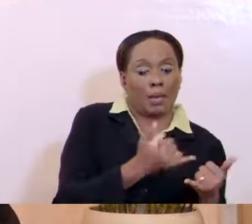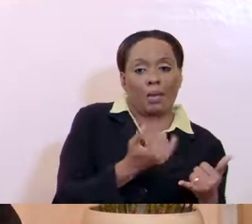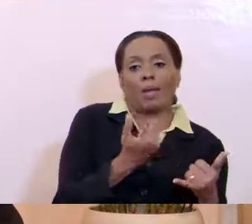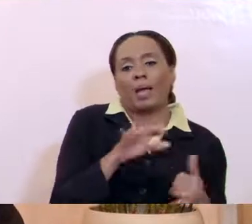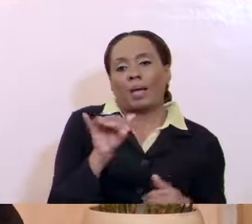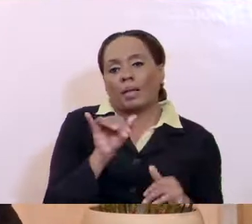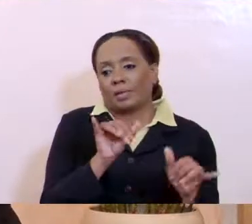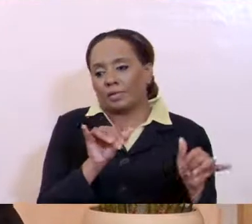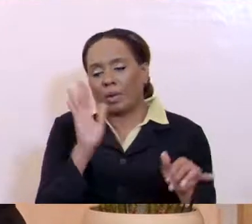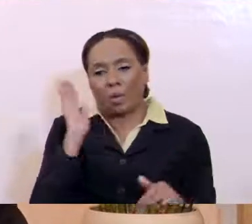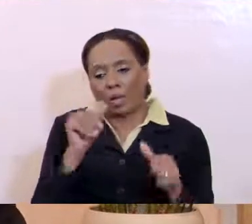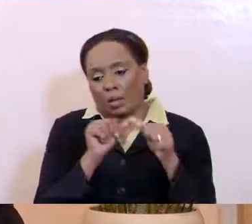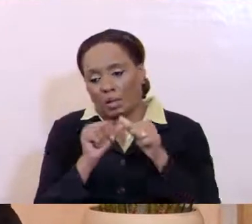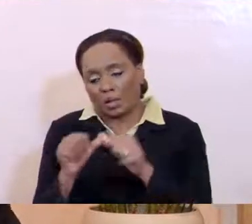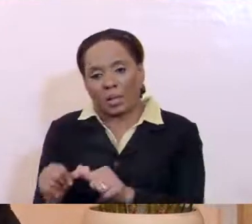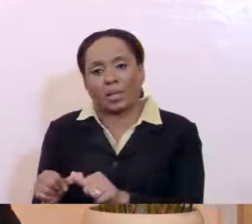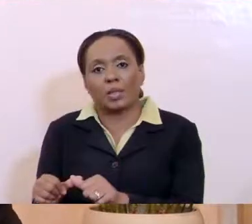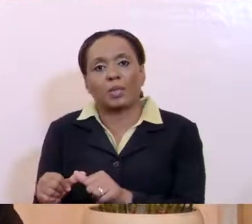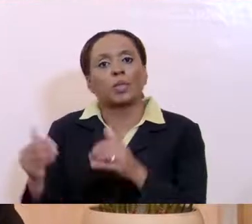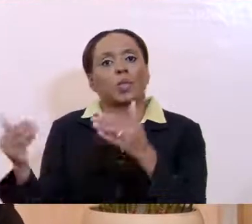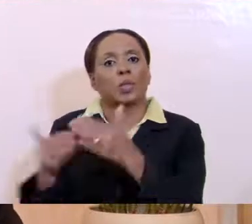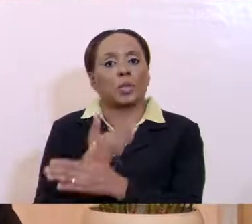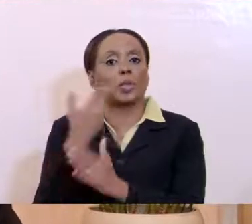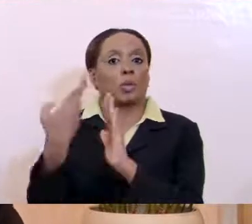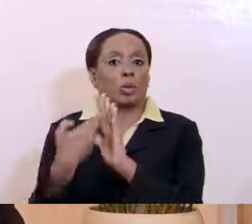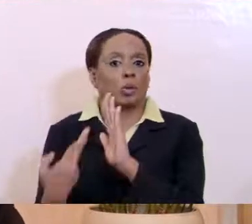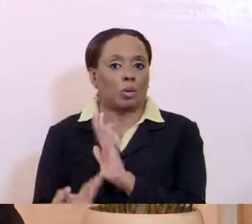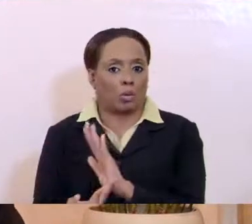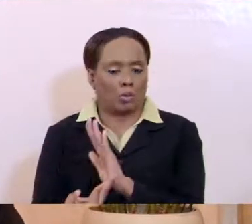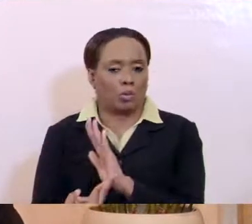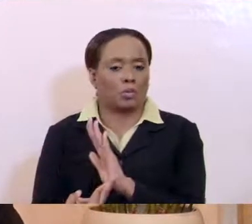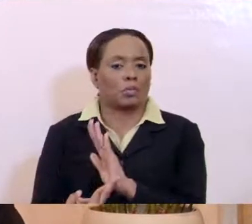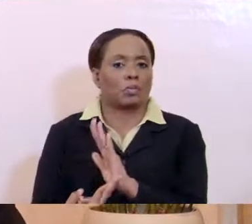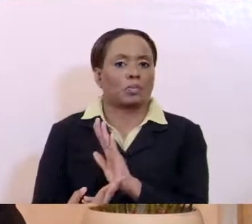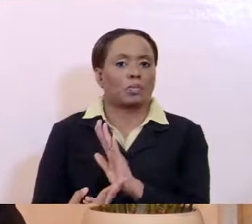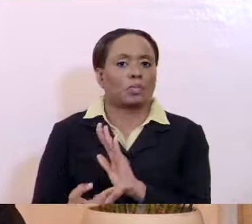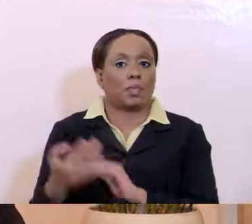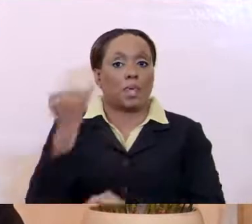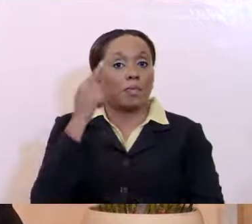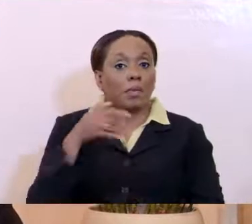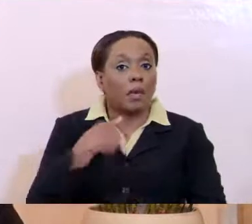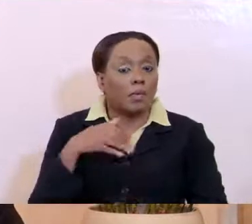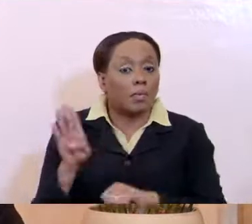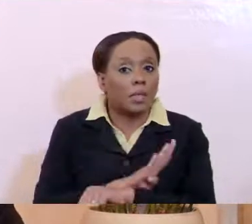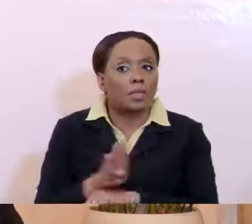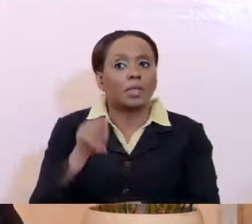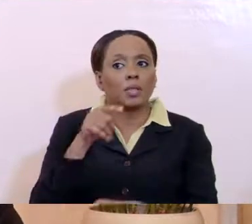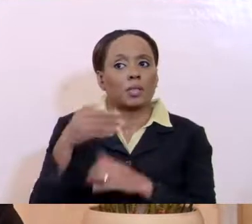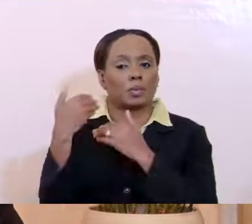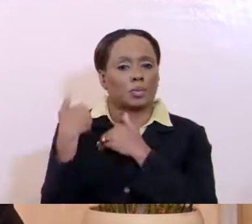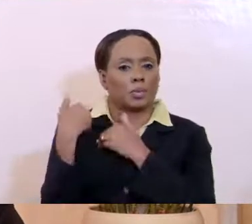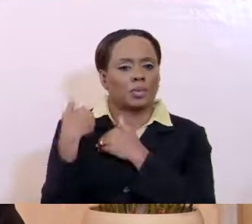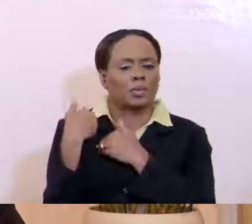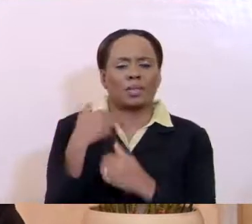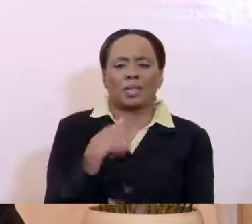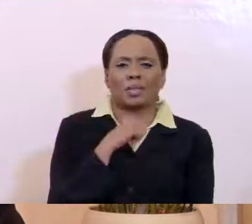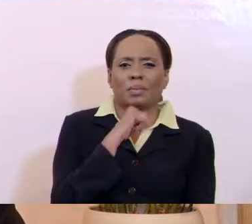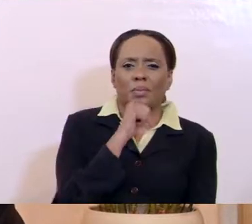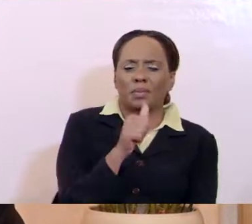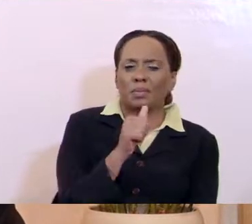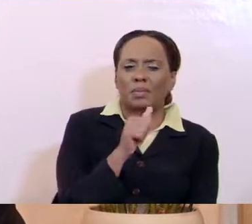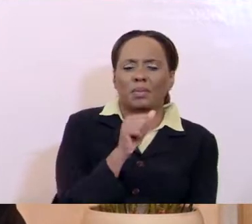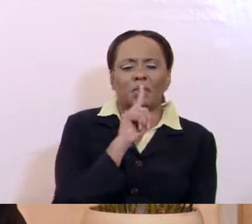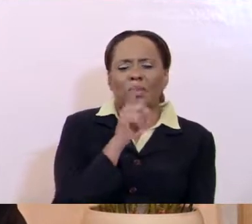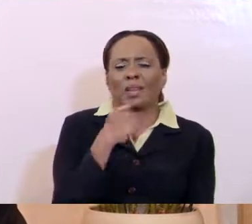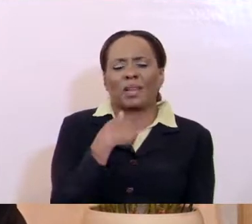repeated and is in fact repeated in the draft directive number 5. I'm not quite sure that I understand